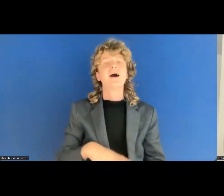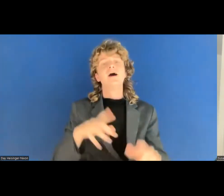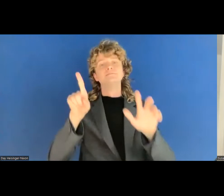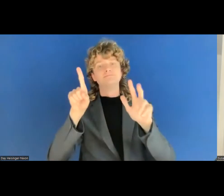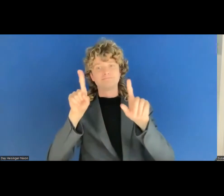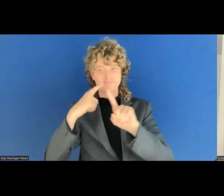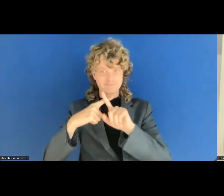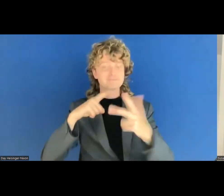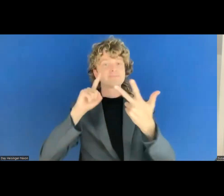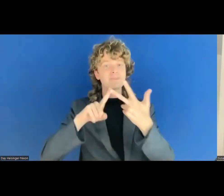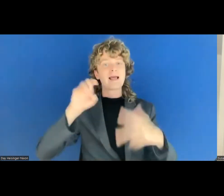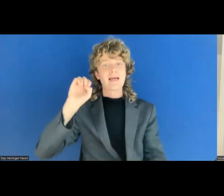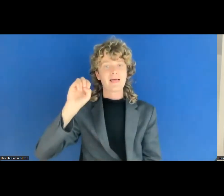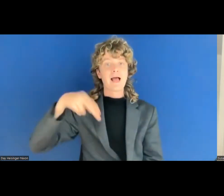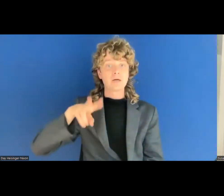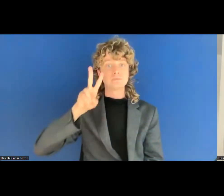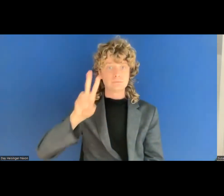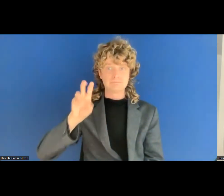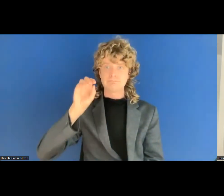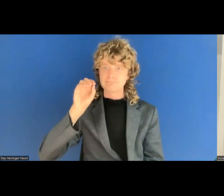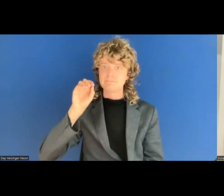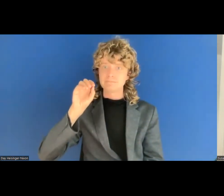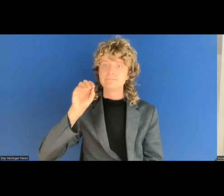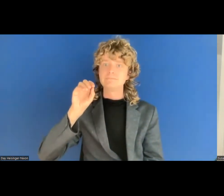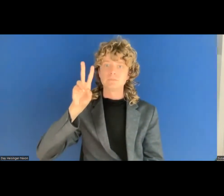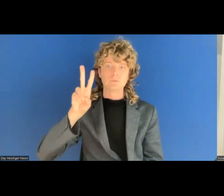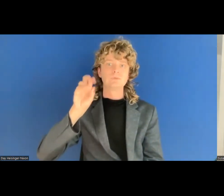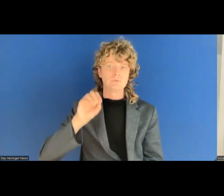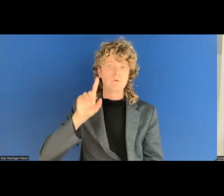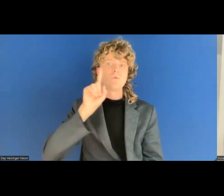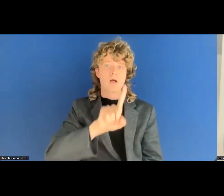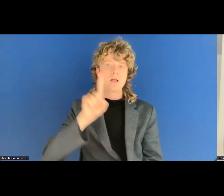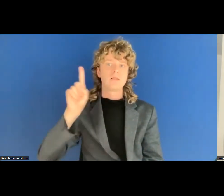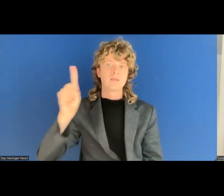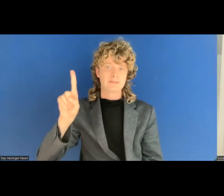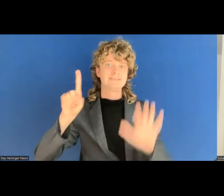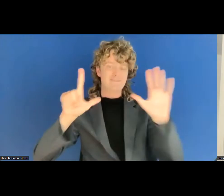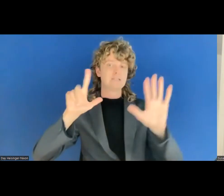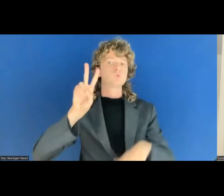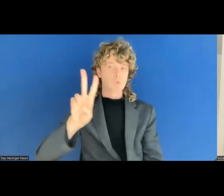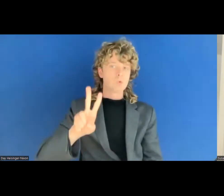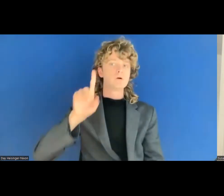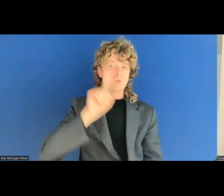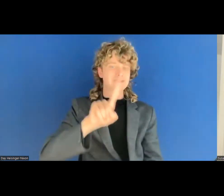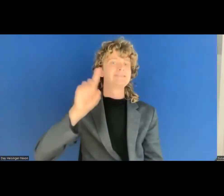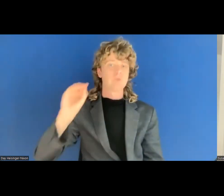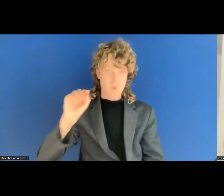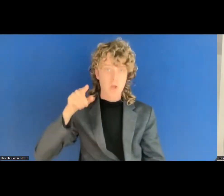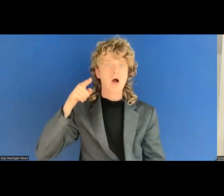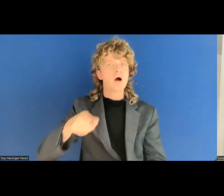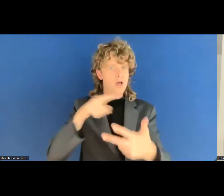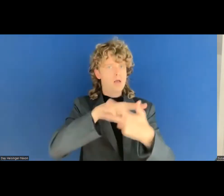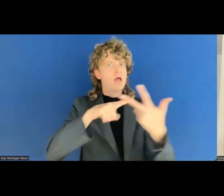new standards on emergency services, documentation, support services, and to technical